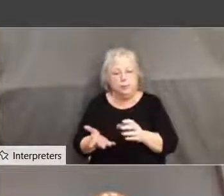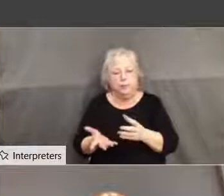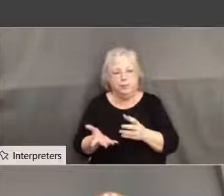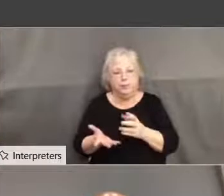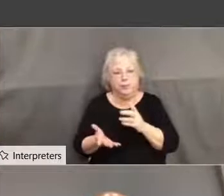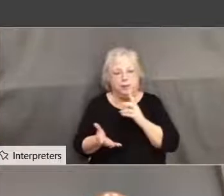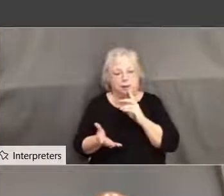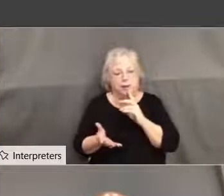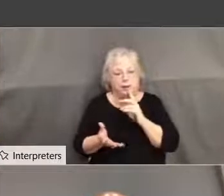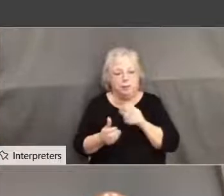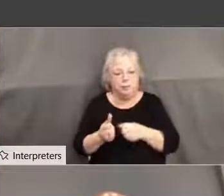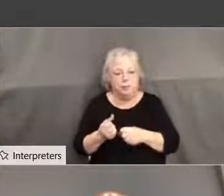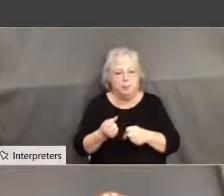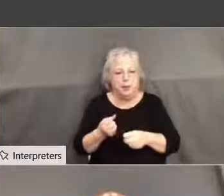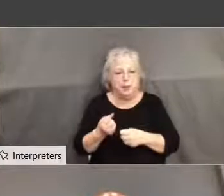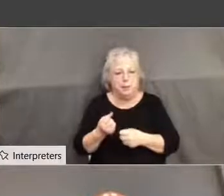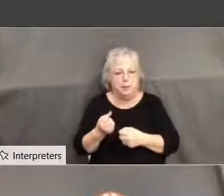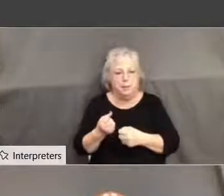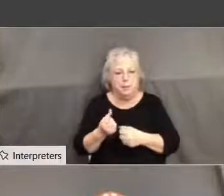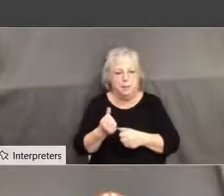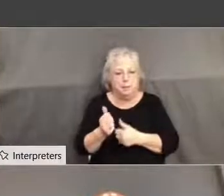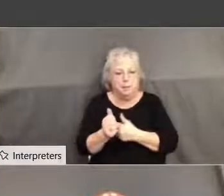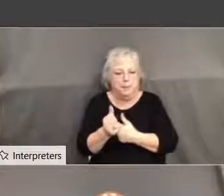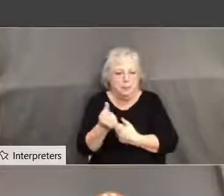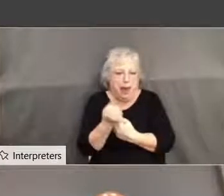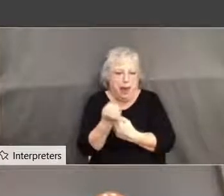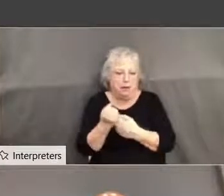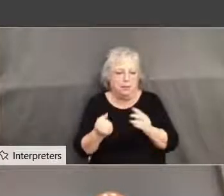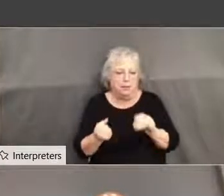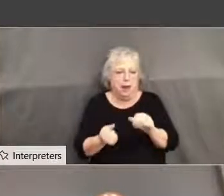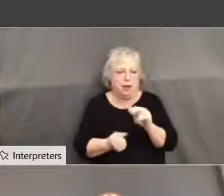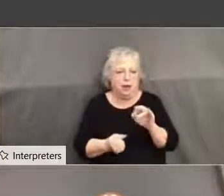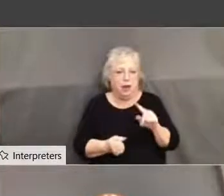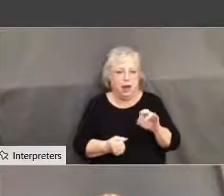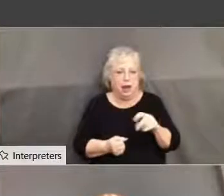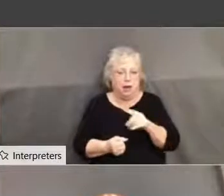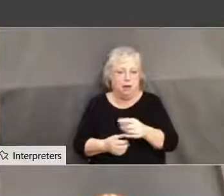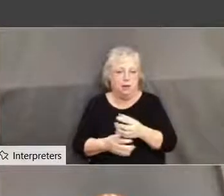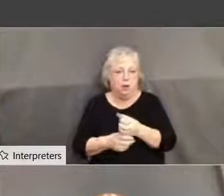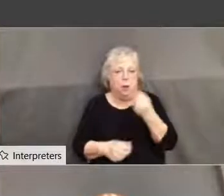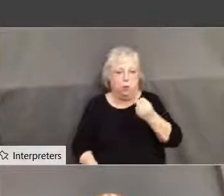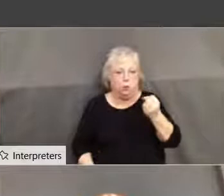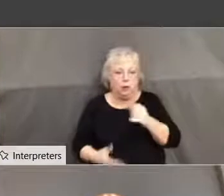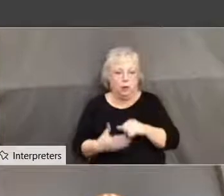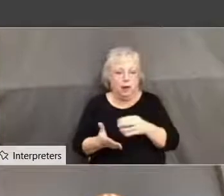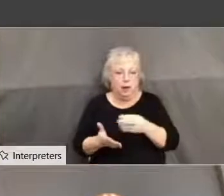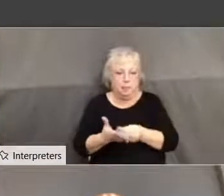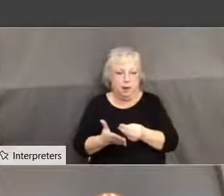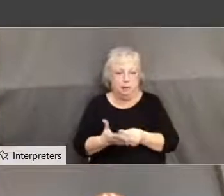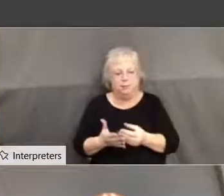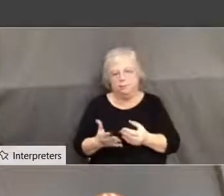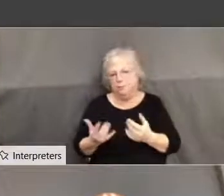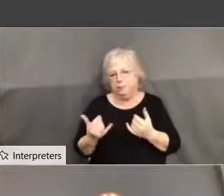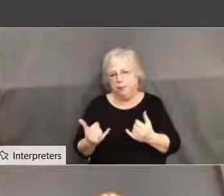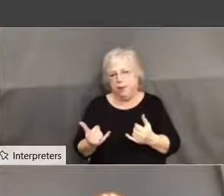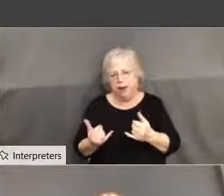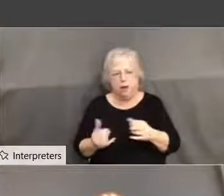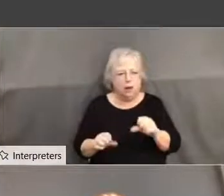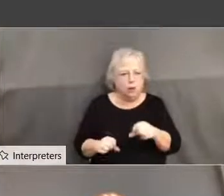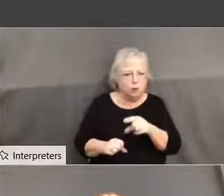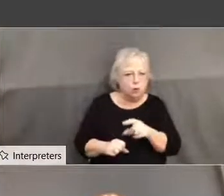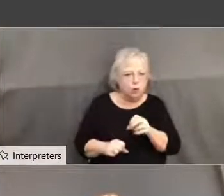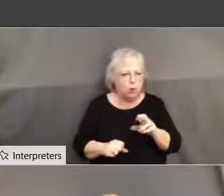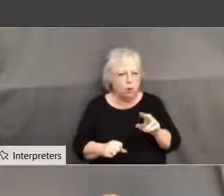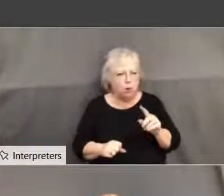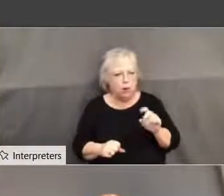banked by United, and they're holding that money. Now, could you or Tom go